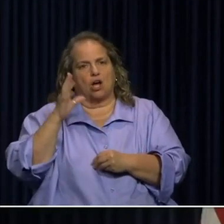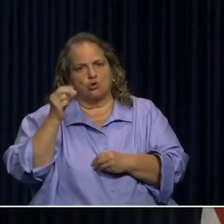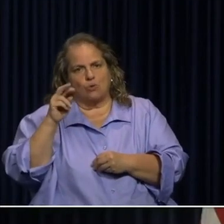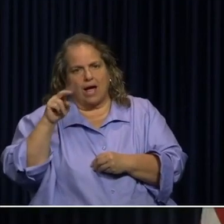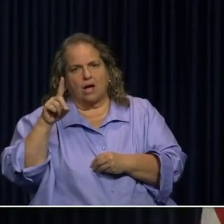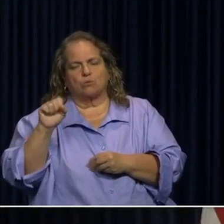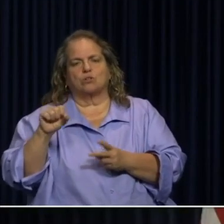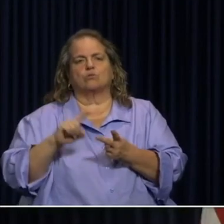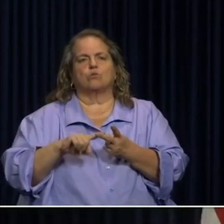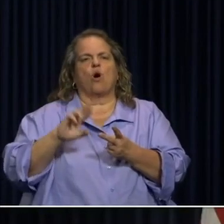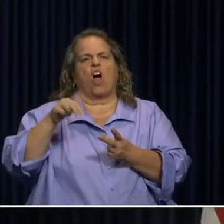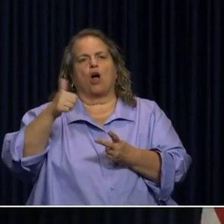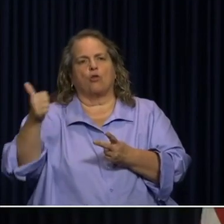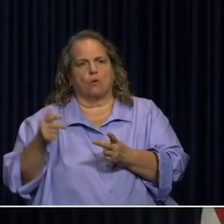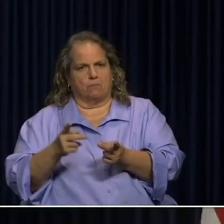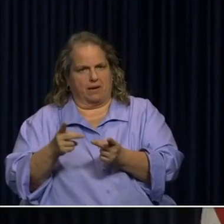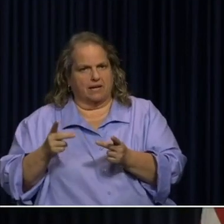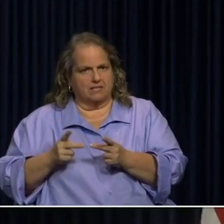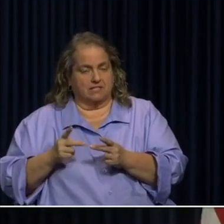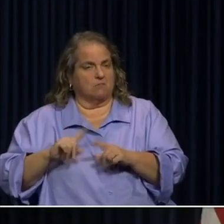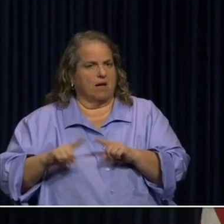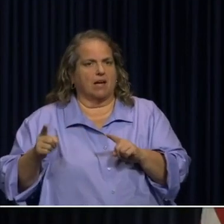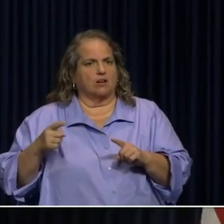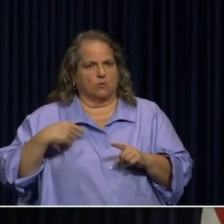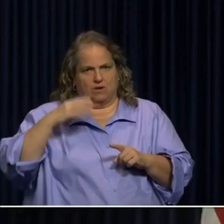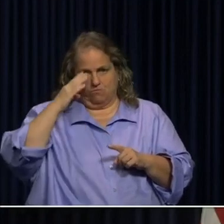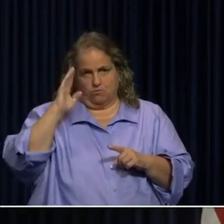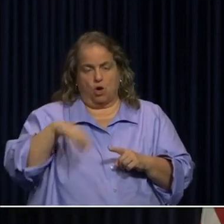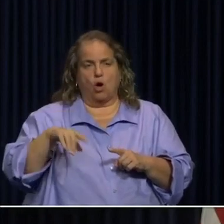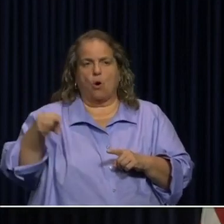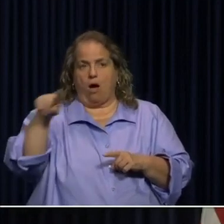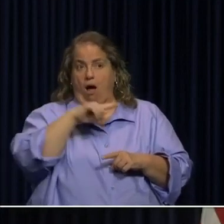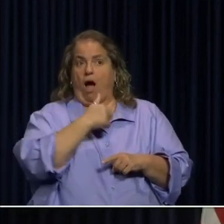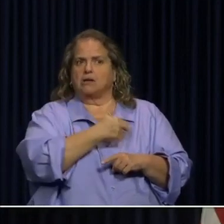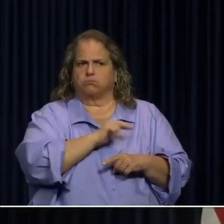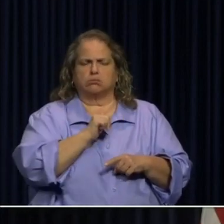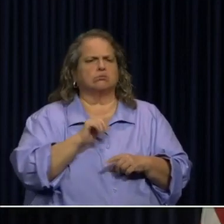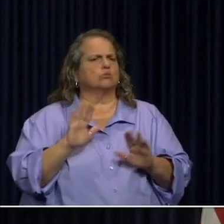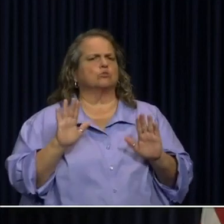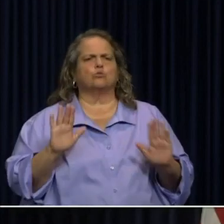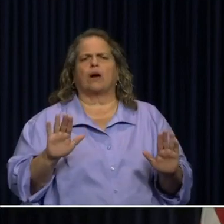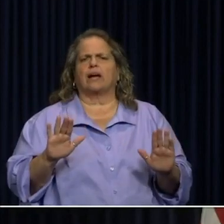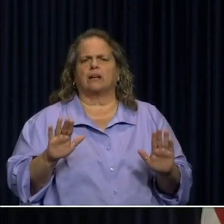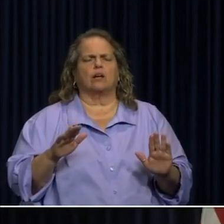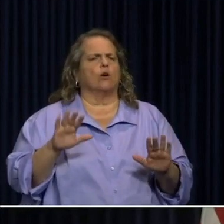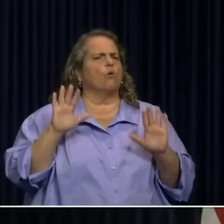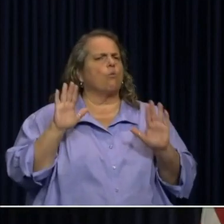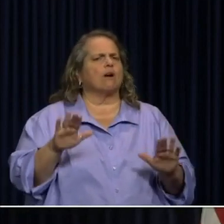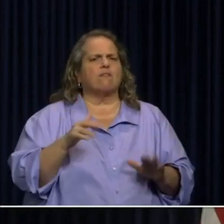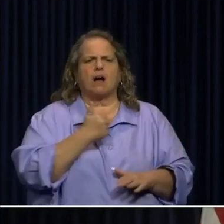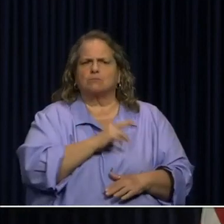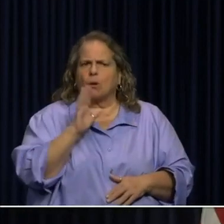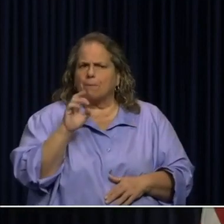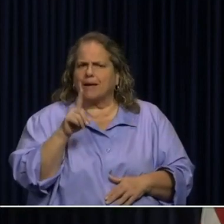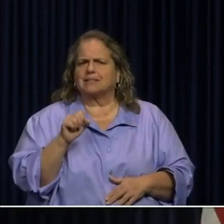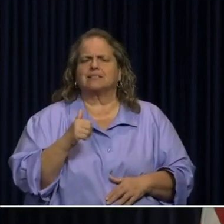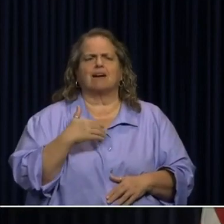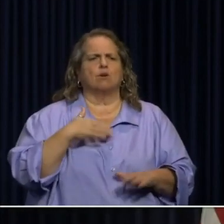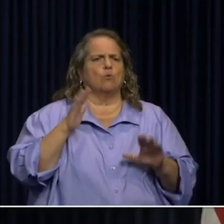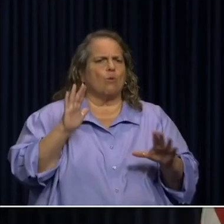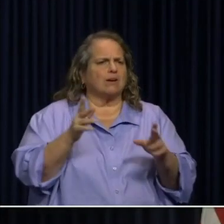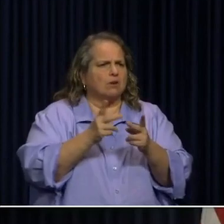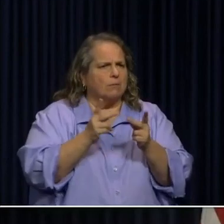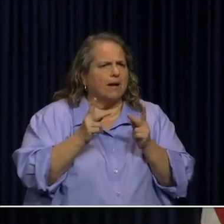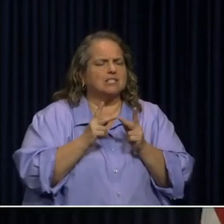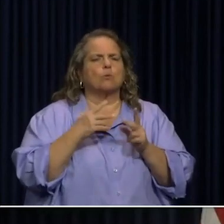others. That we know that there are already great providers out there. There are good hospital beds and facilities, and we want to make sure that